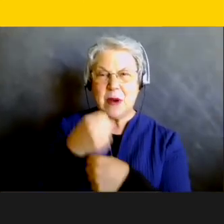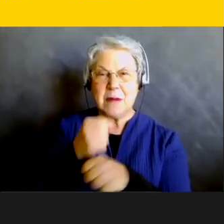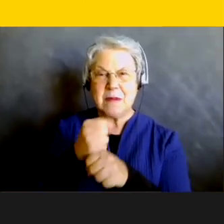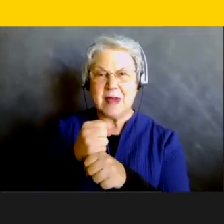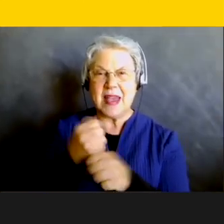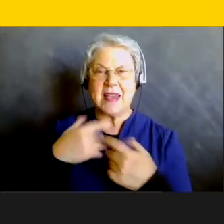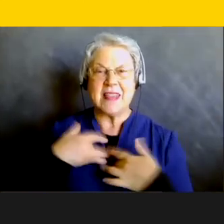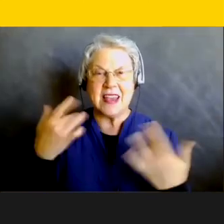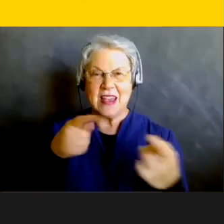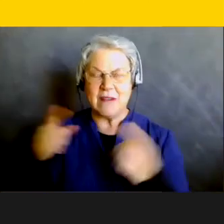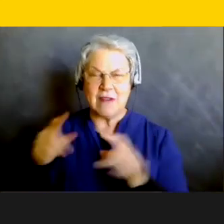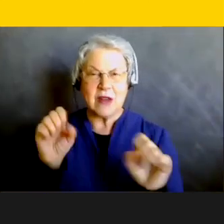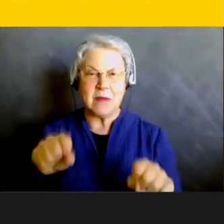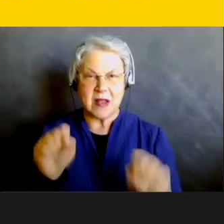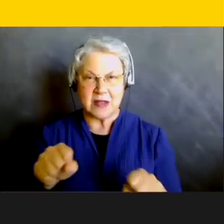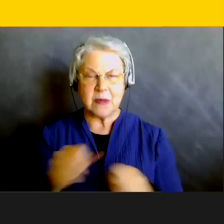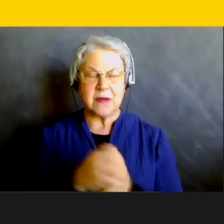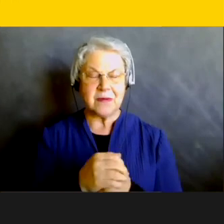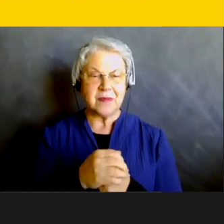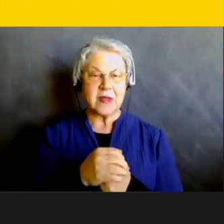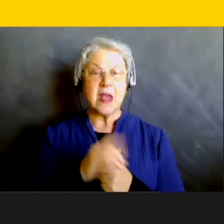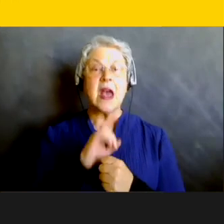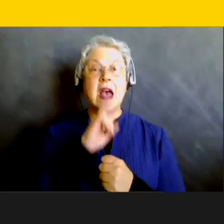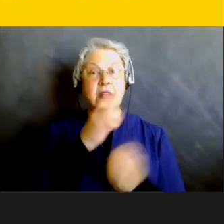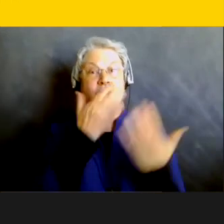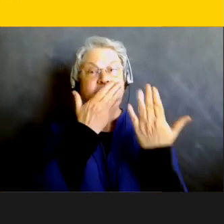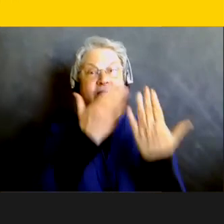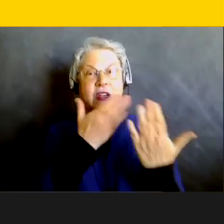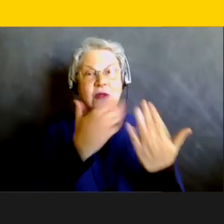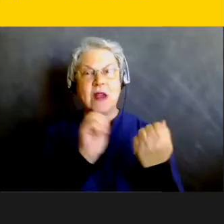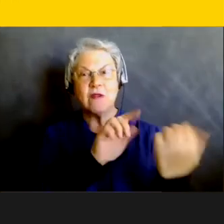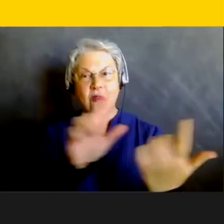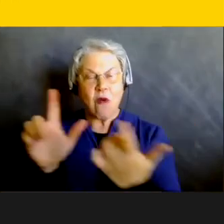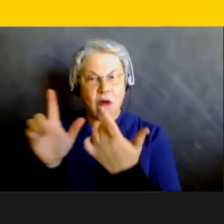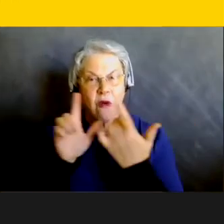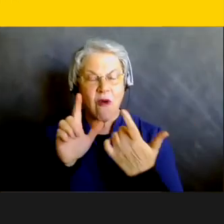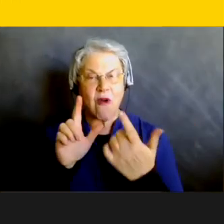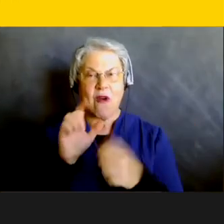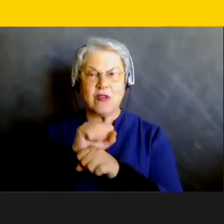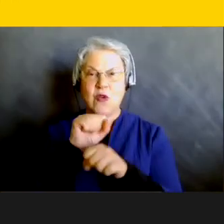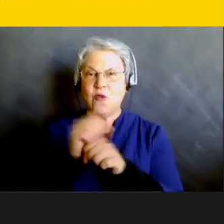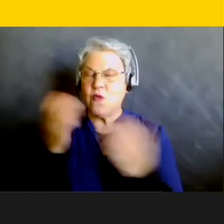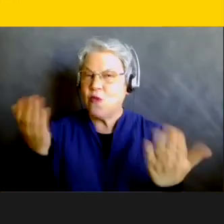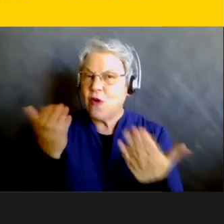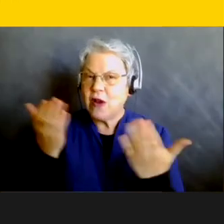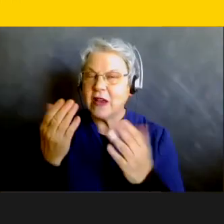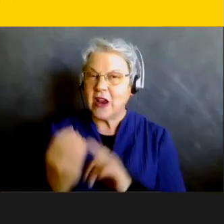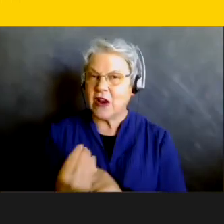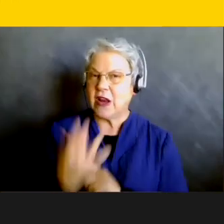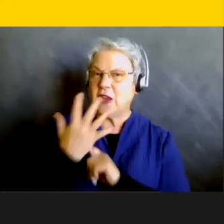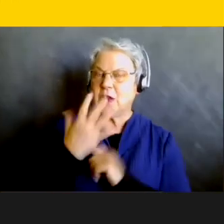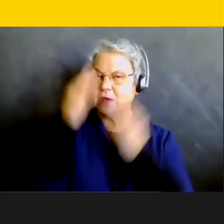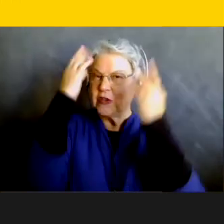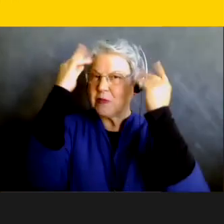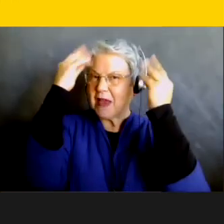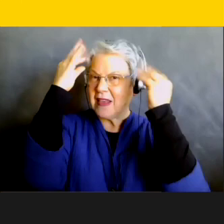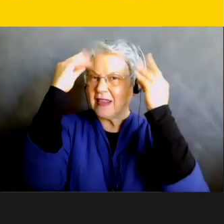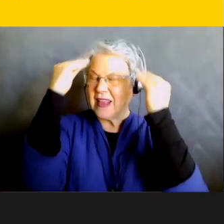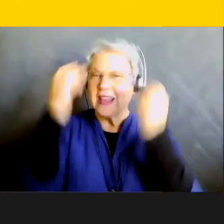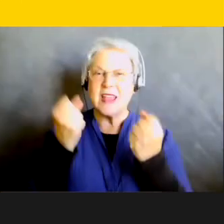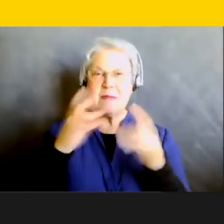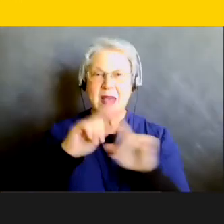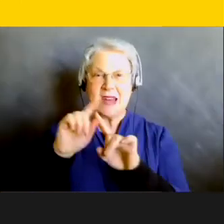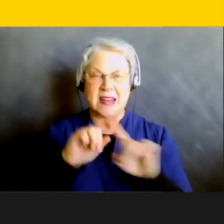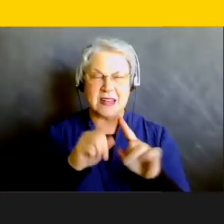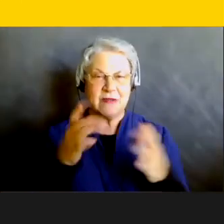I'm truly grateful for everyone on this panel. Everyone's work here has influenced my own thinking in so many ways. I